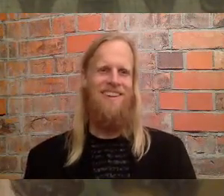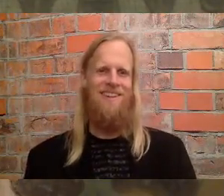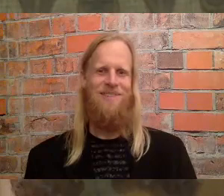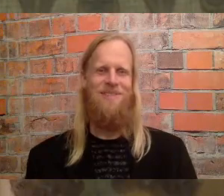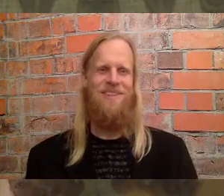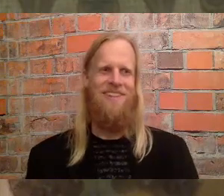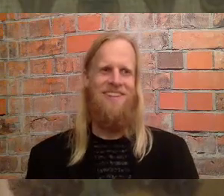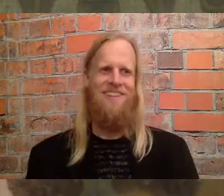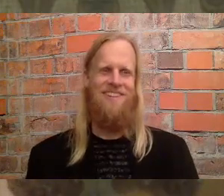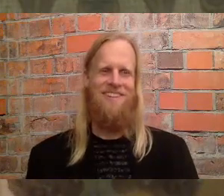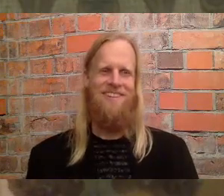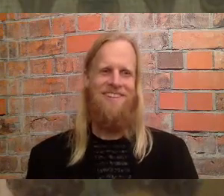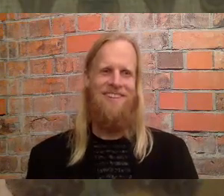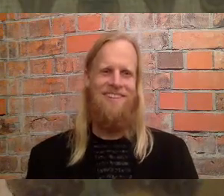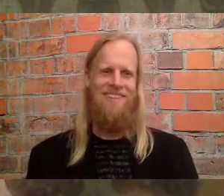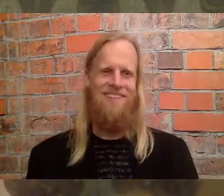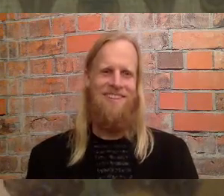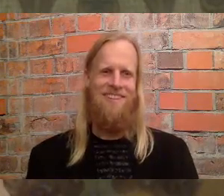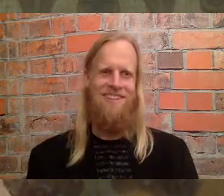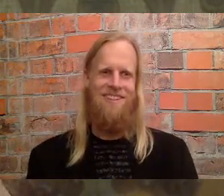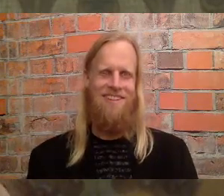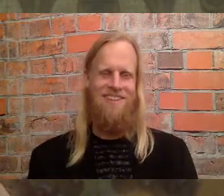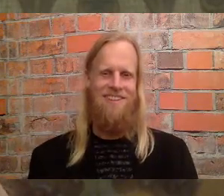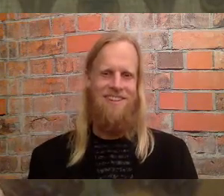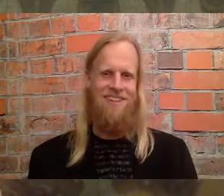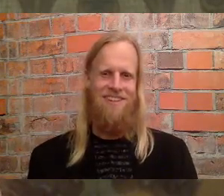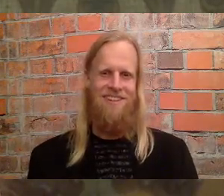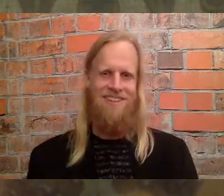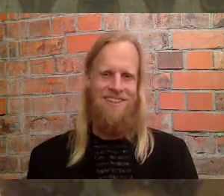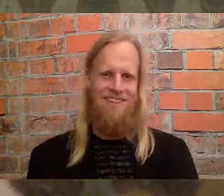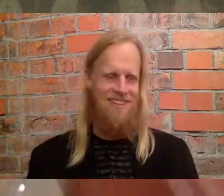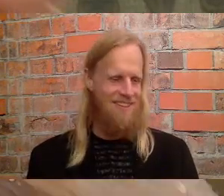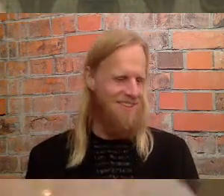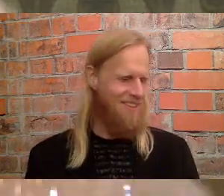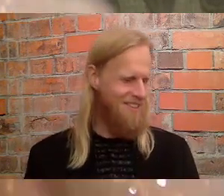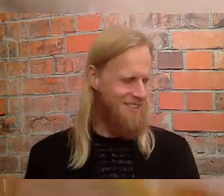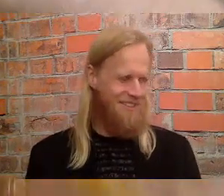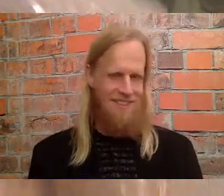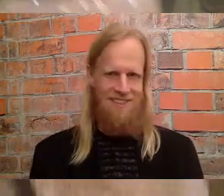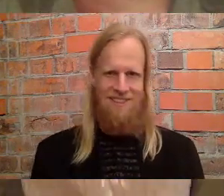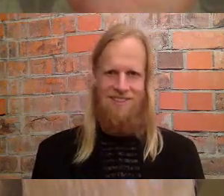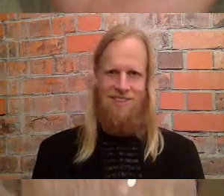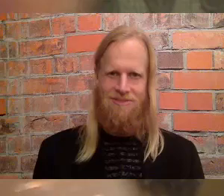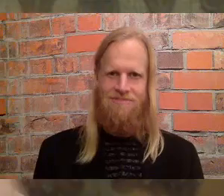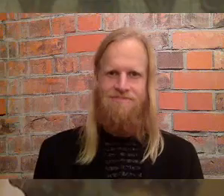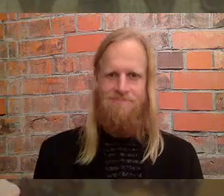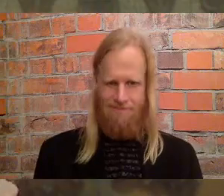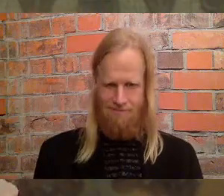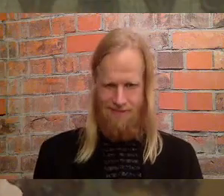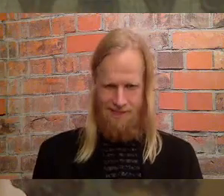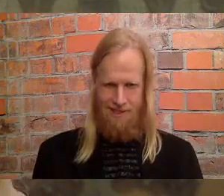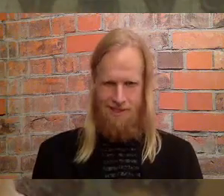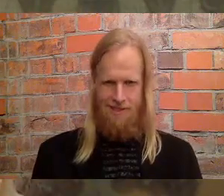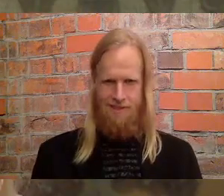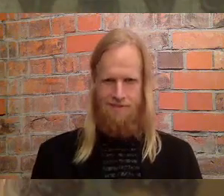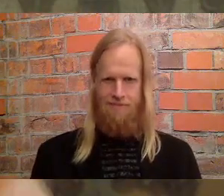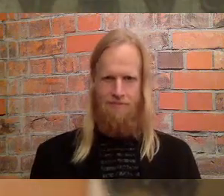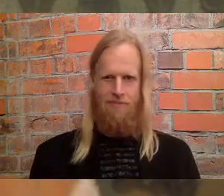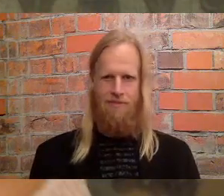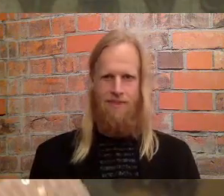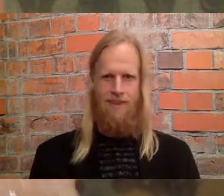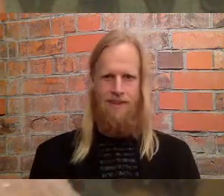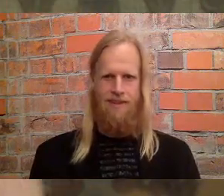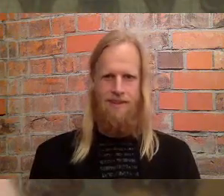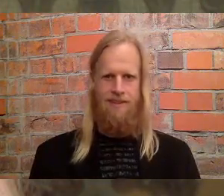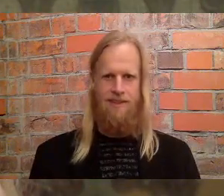love you and I want to be here with you as long as I possibly can. All right. Looking here